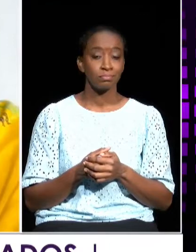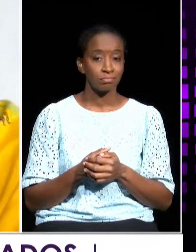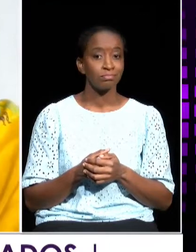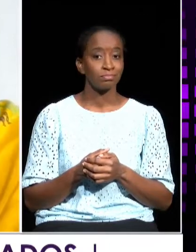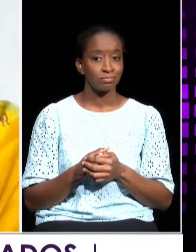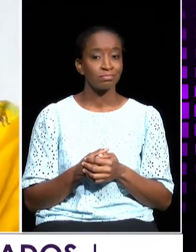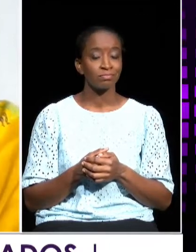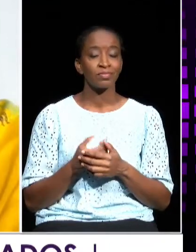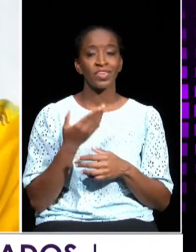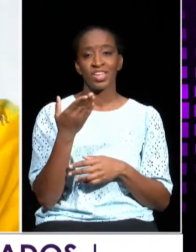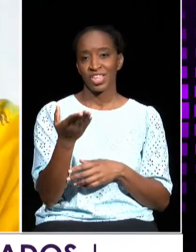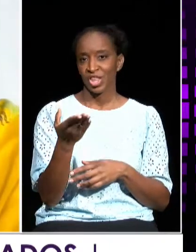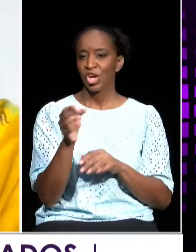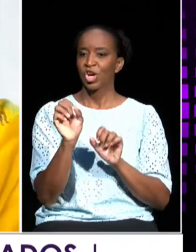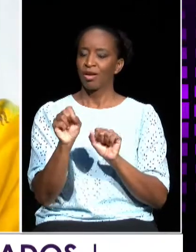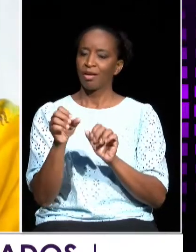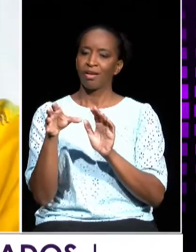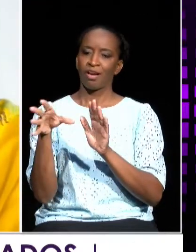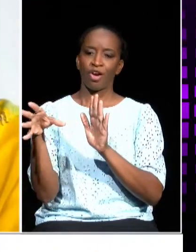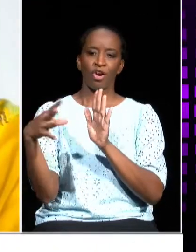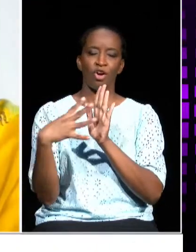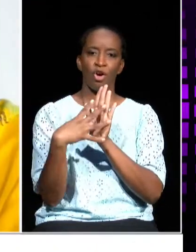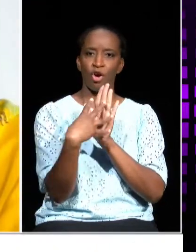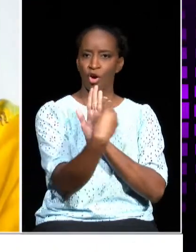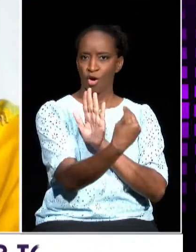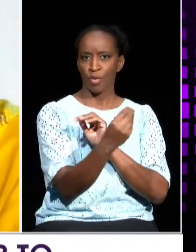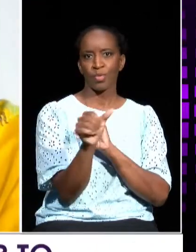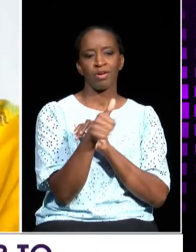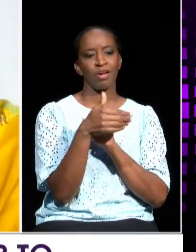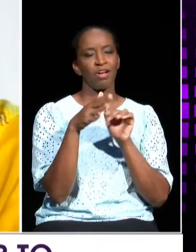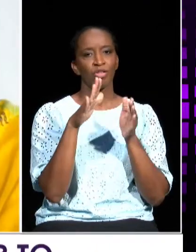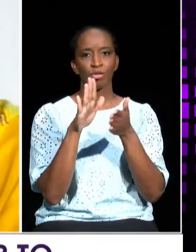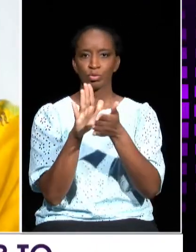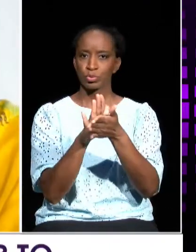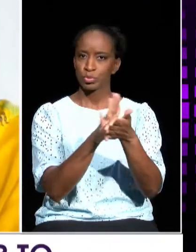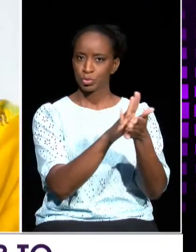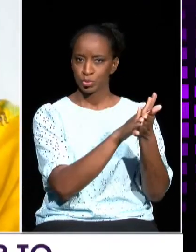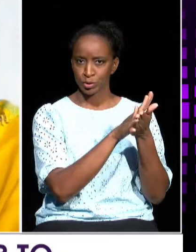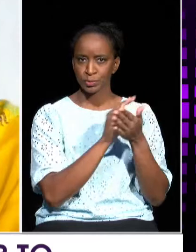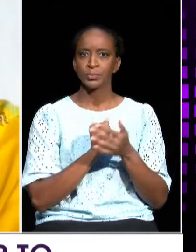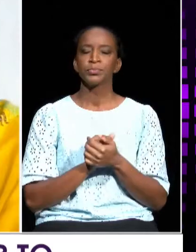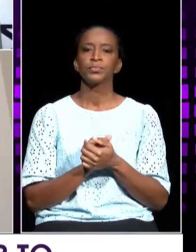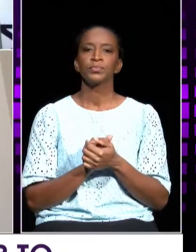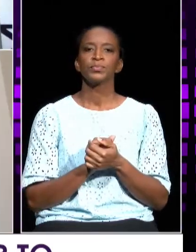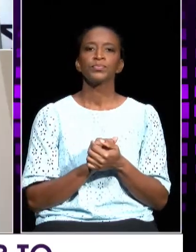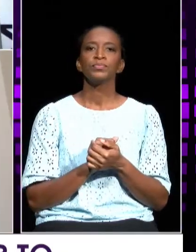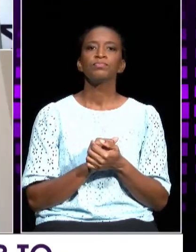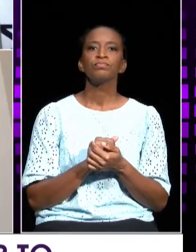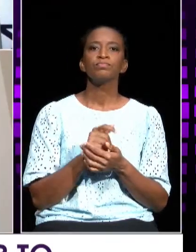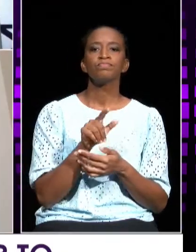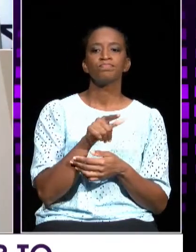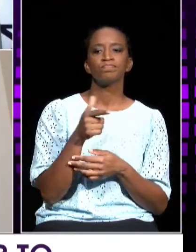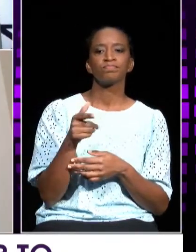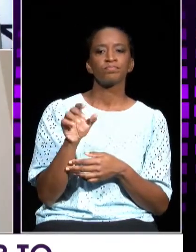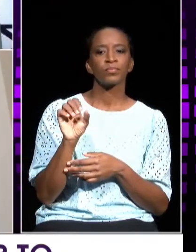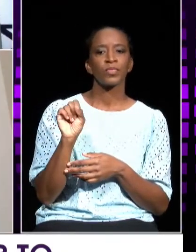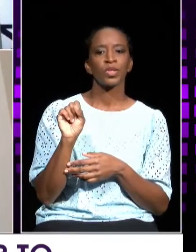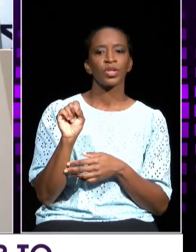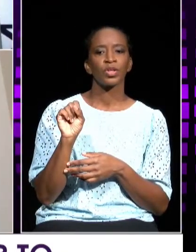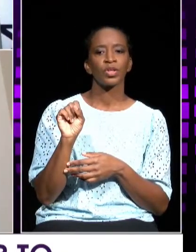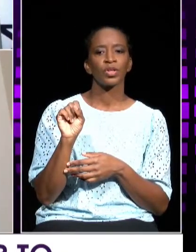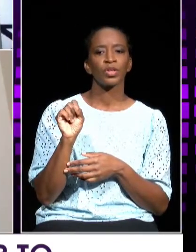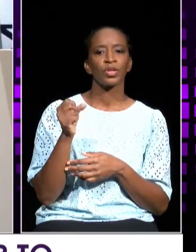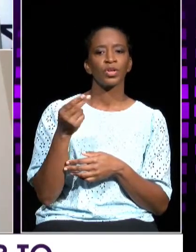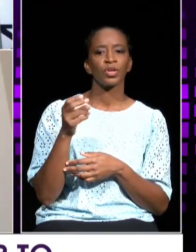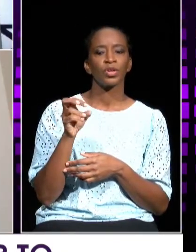leadership development programs, getting persons interested and invested. But Shernell, I want to make this point, because